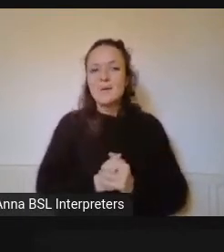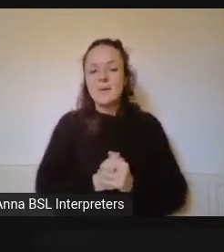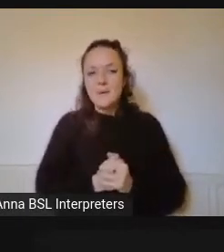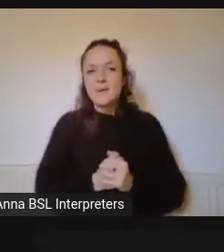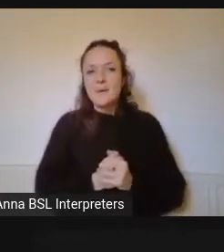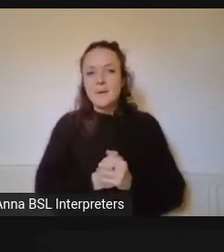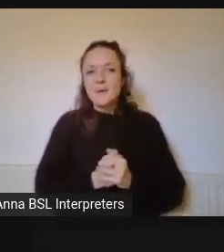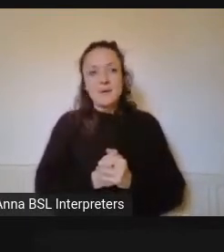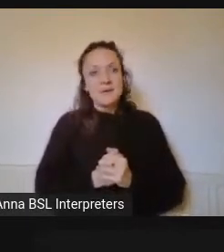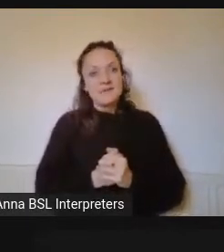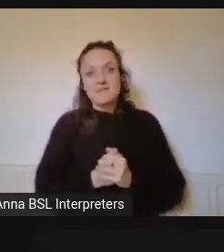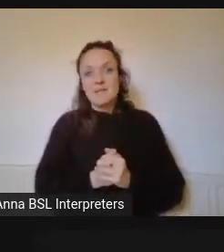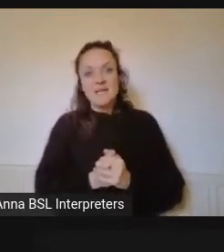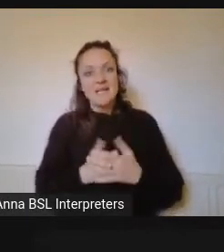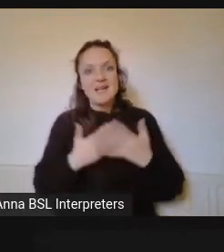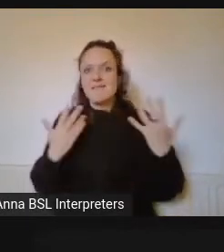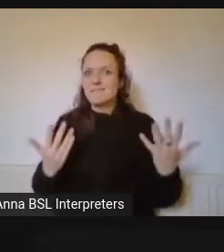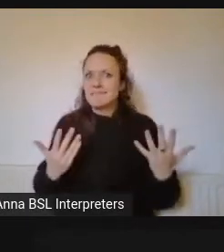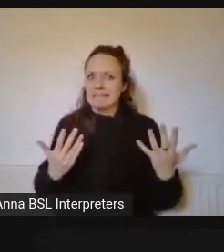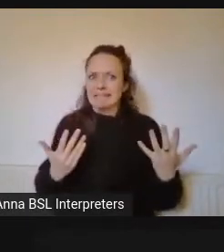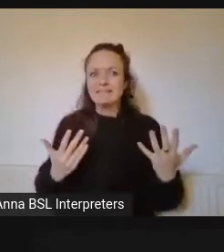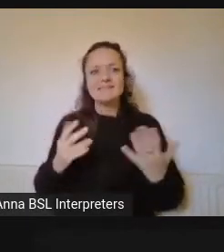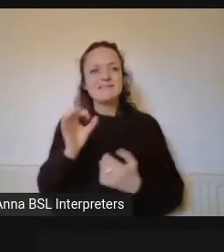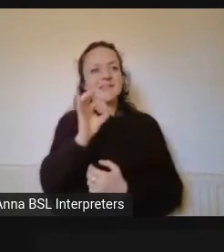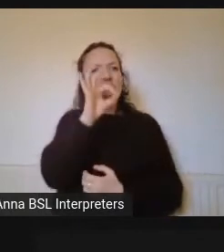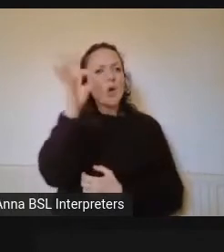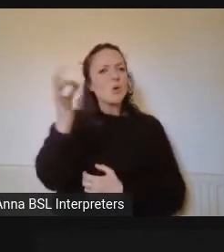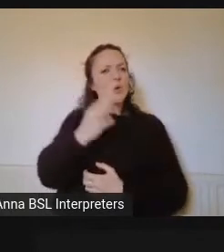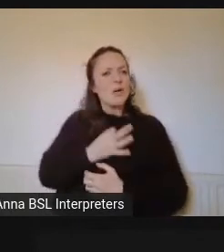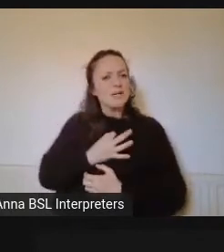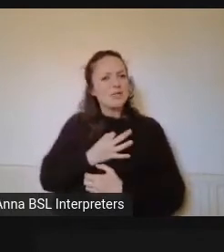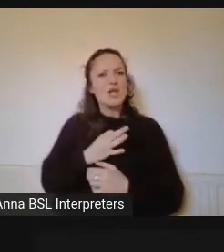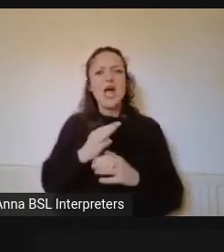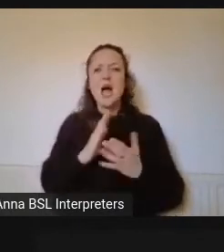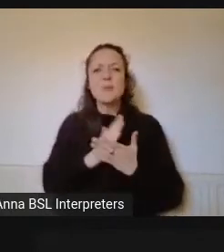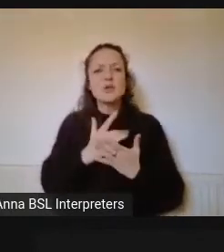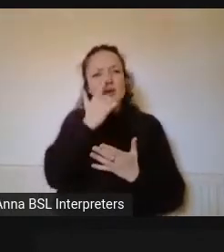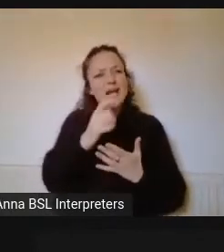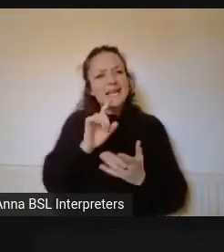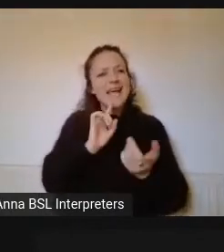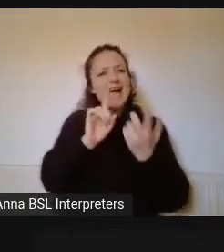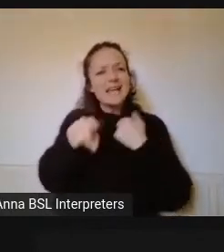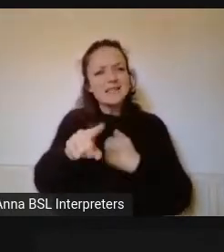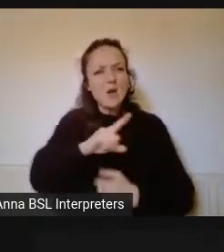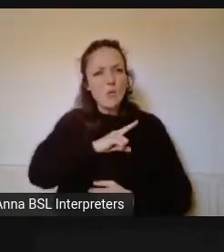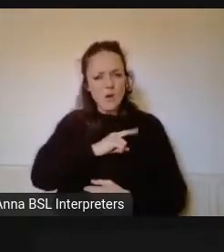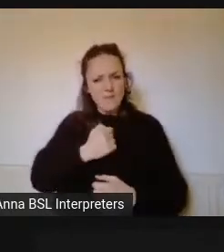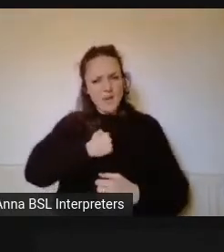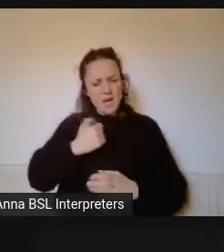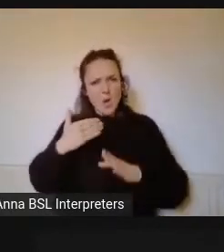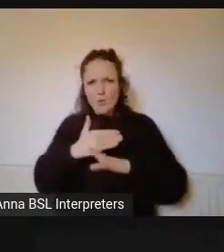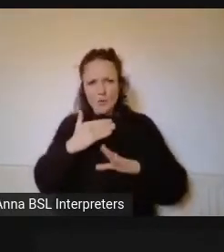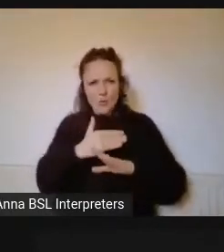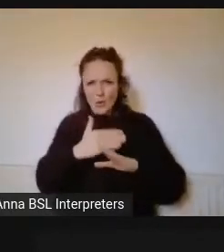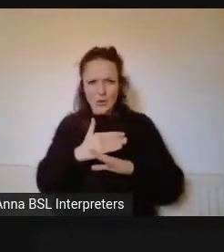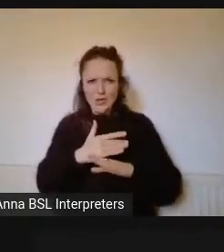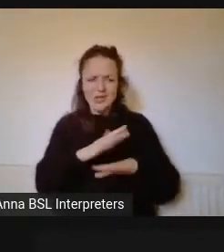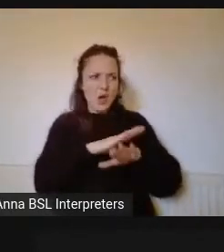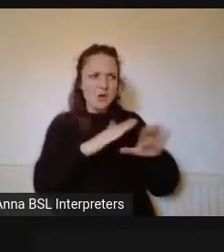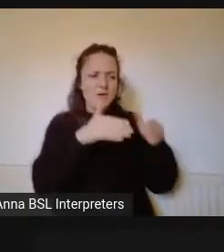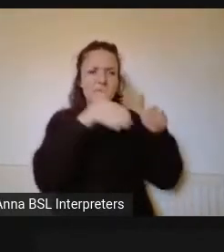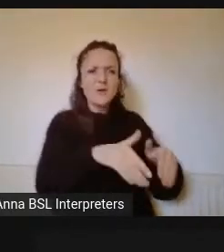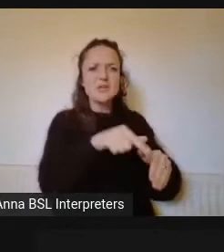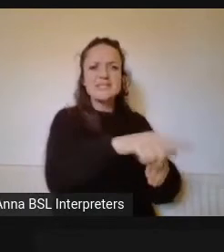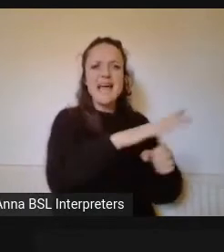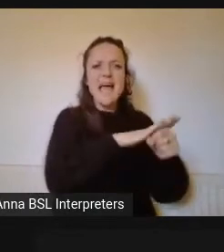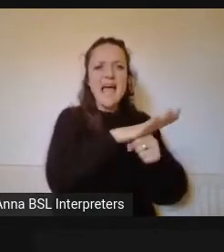I actually don't know if I can address this question so much, just because of my own work. I'm not really dealing with